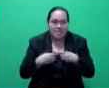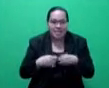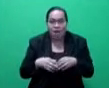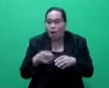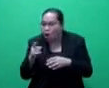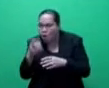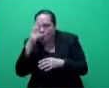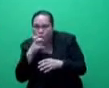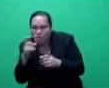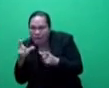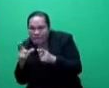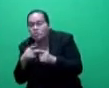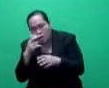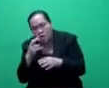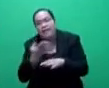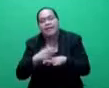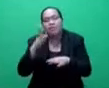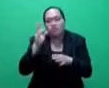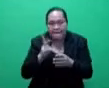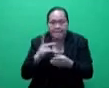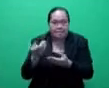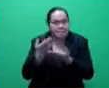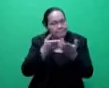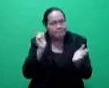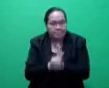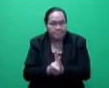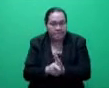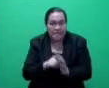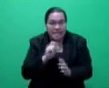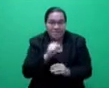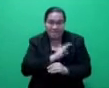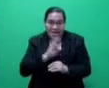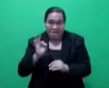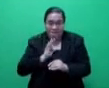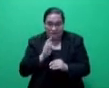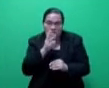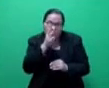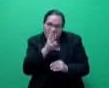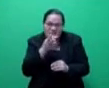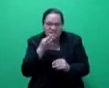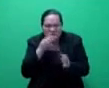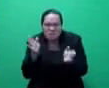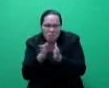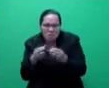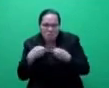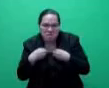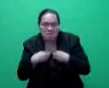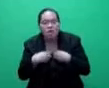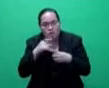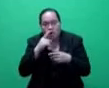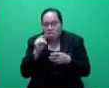existing ones. Small businesses that have less than 3 employees are reaping the benefits, with business houses now